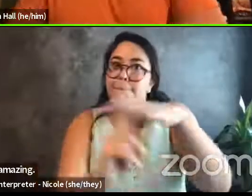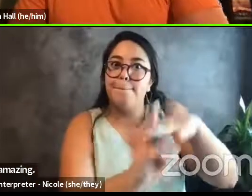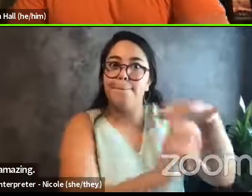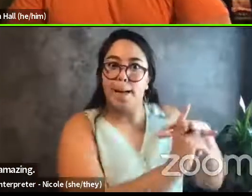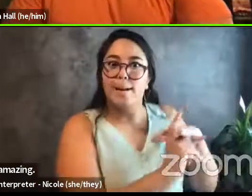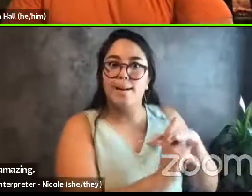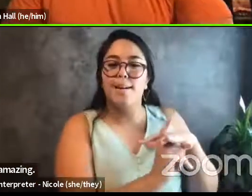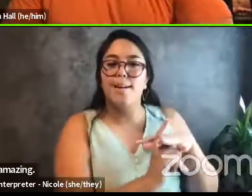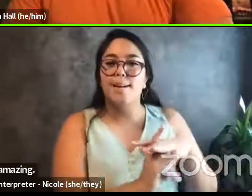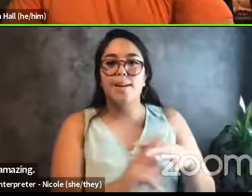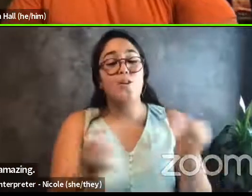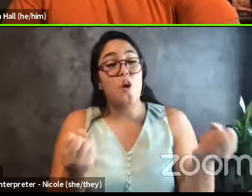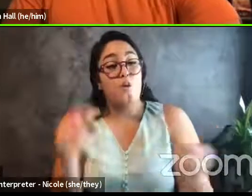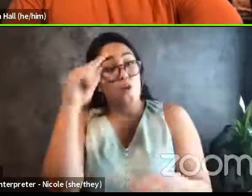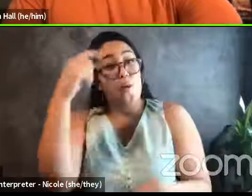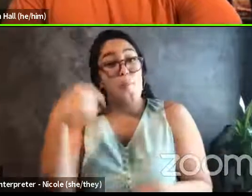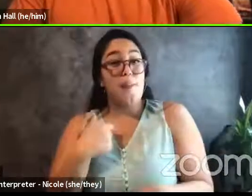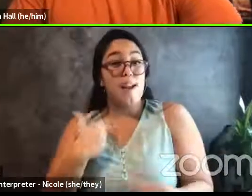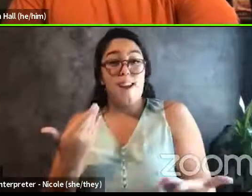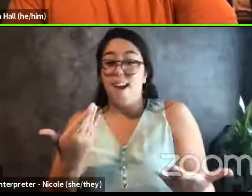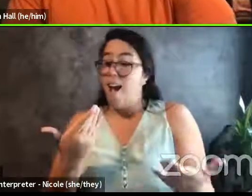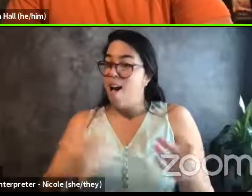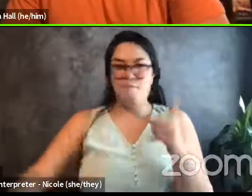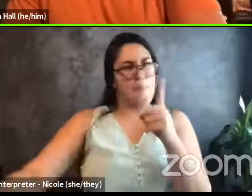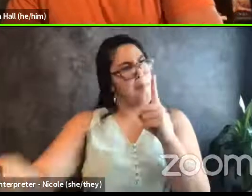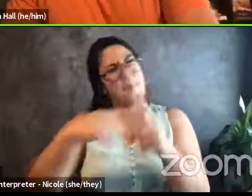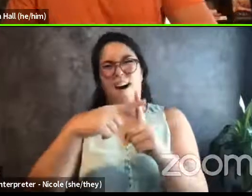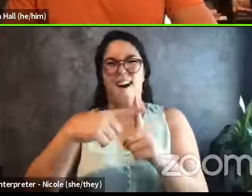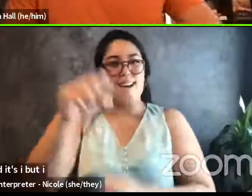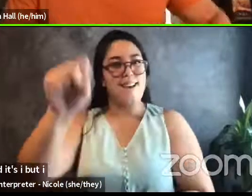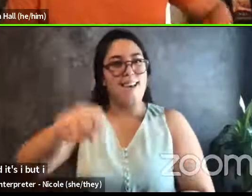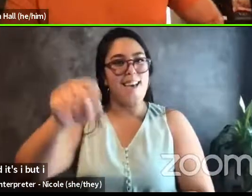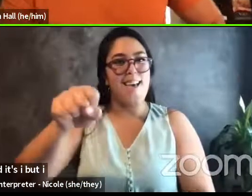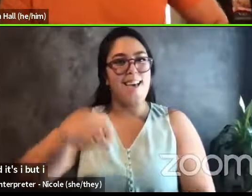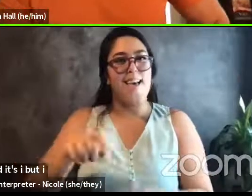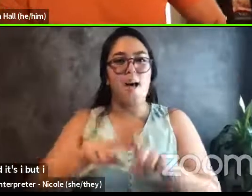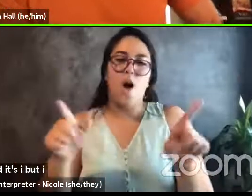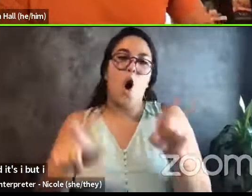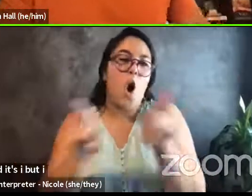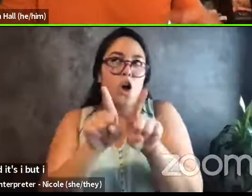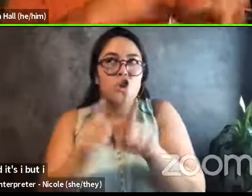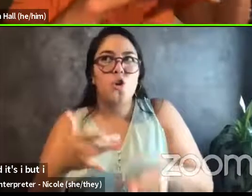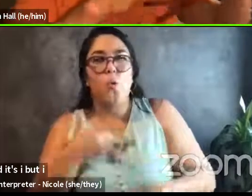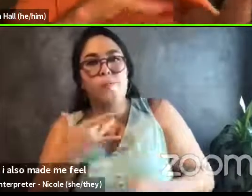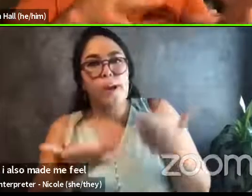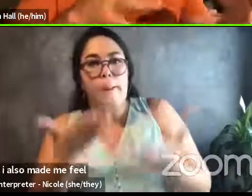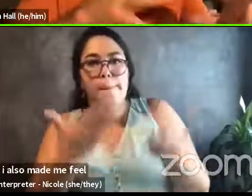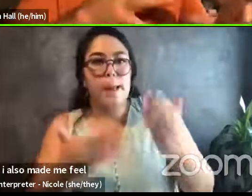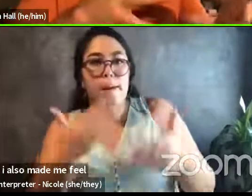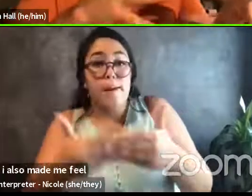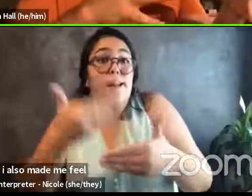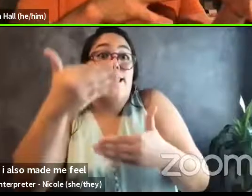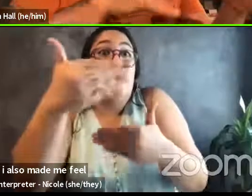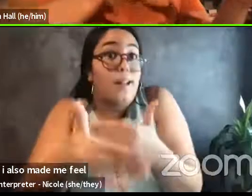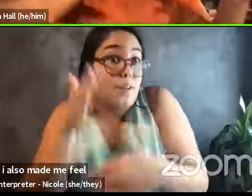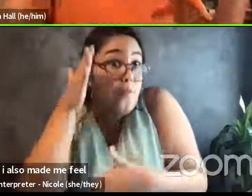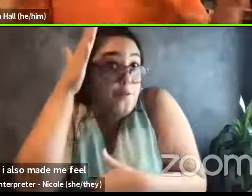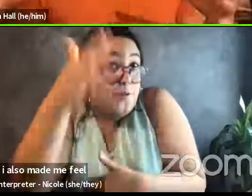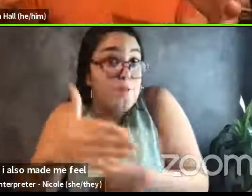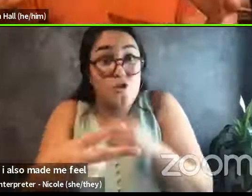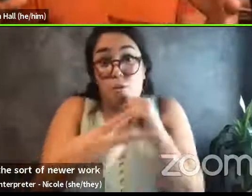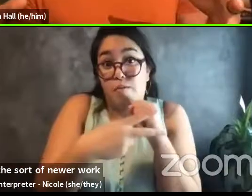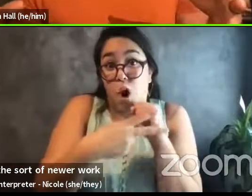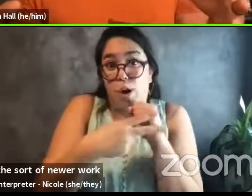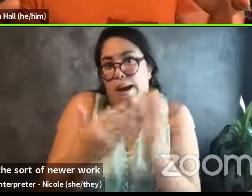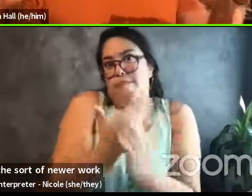so I, it's, it's good. It's, um, I, but I also maybe feel like the next set of archiving of the sort of newer